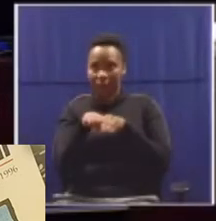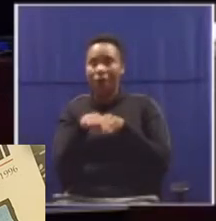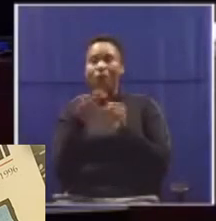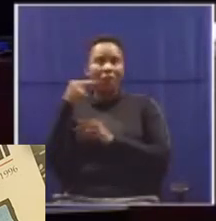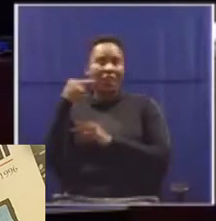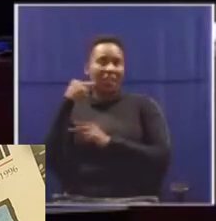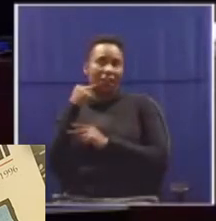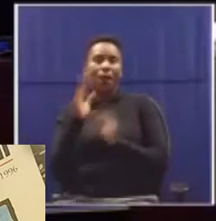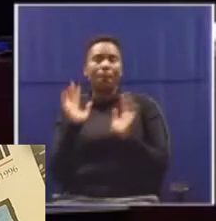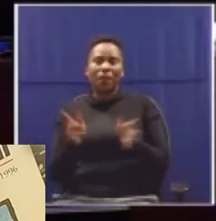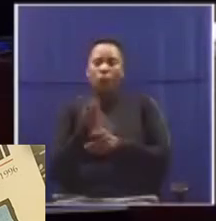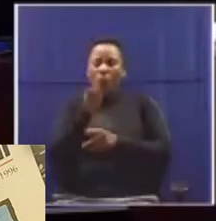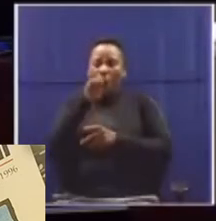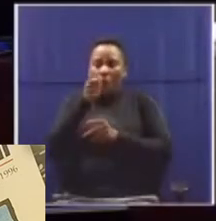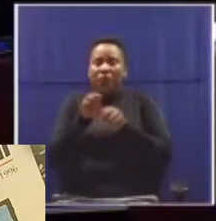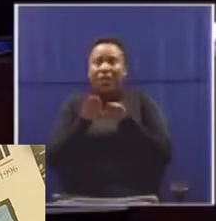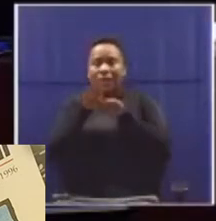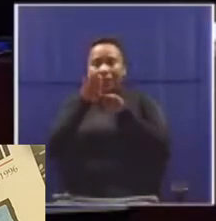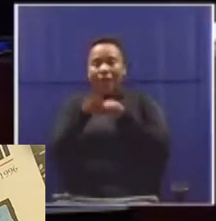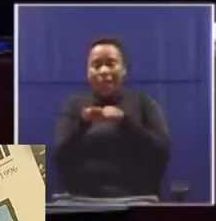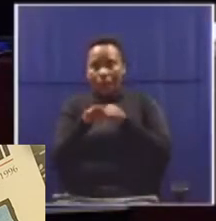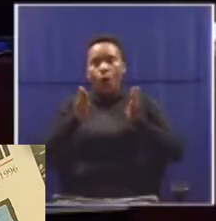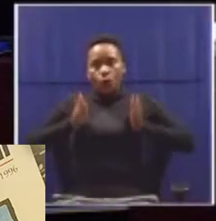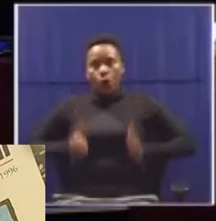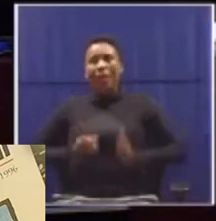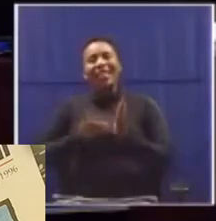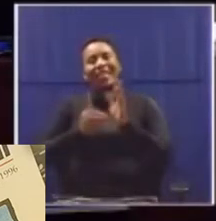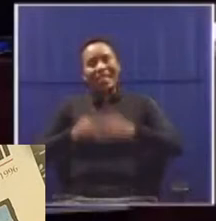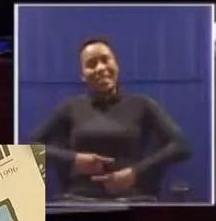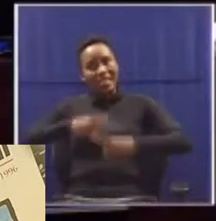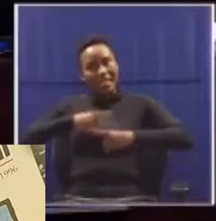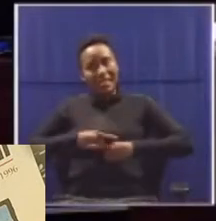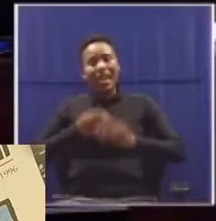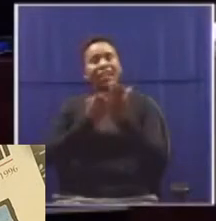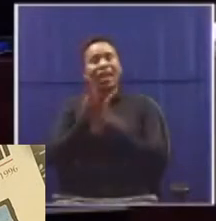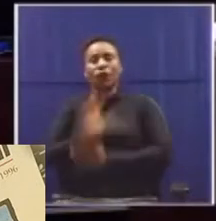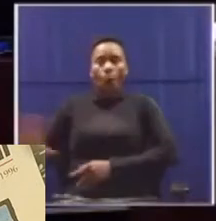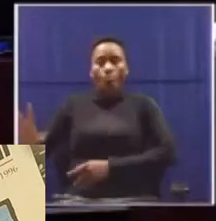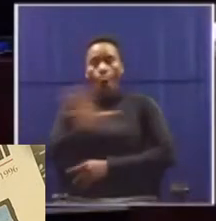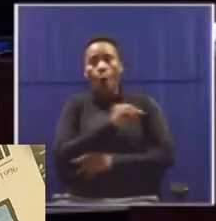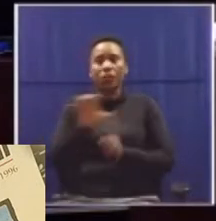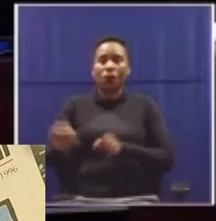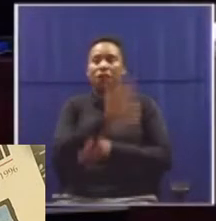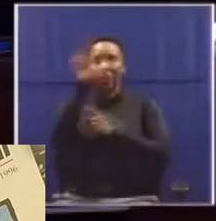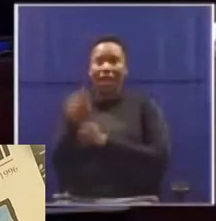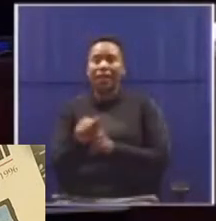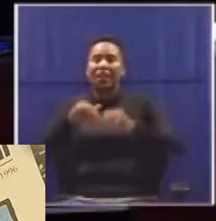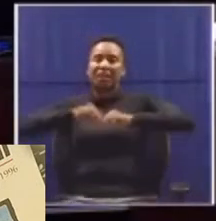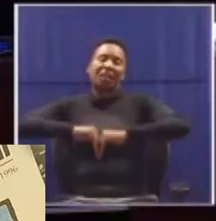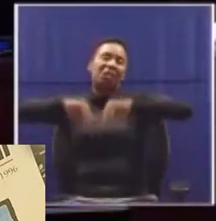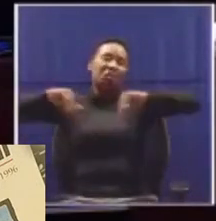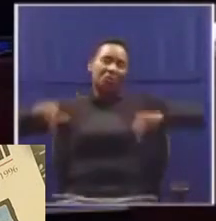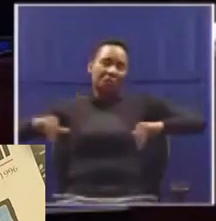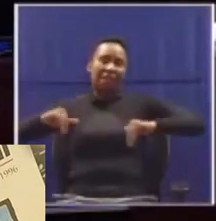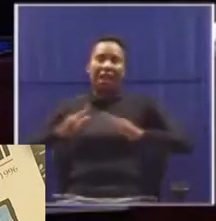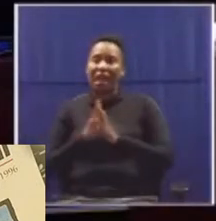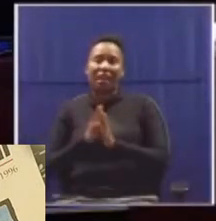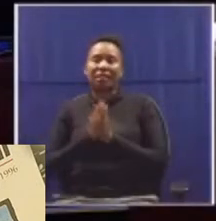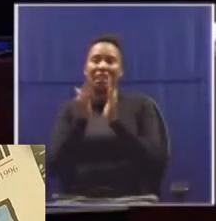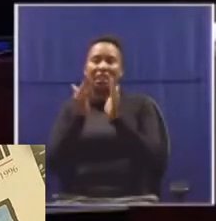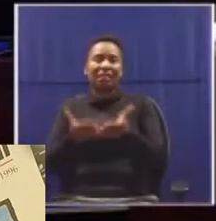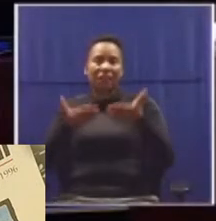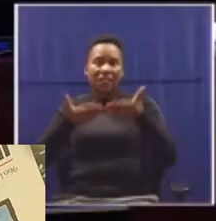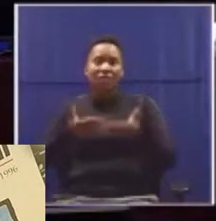take only one small step for the human dignity and rights of all South Africans who are excluded or underserviced because of their